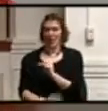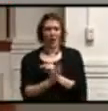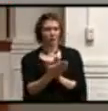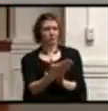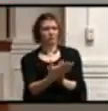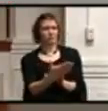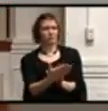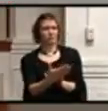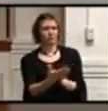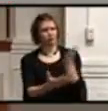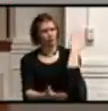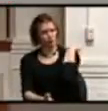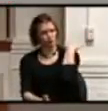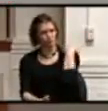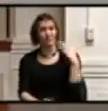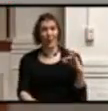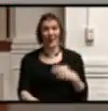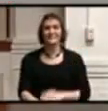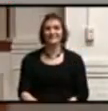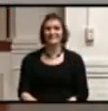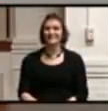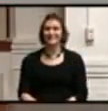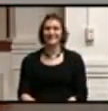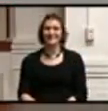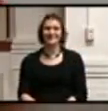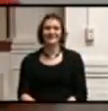wanted to pat you on the back. I didn't know you did.